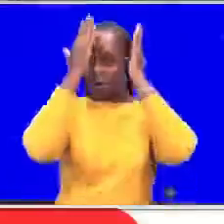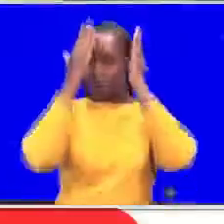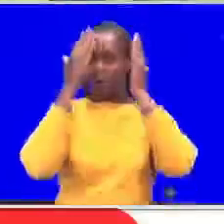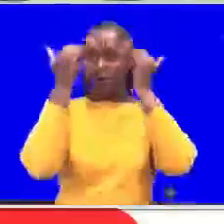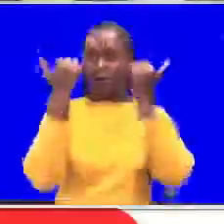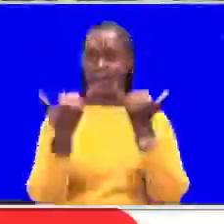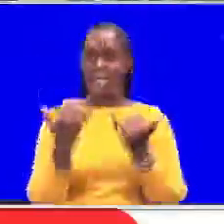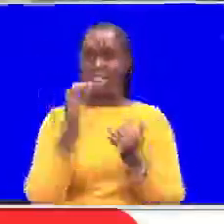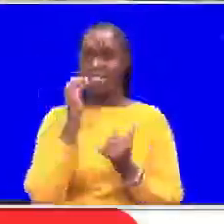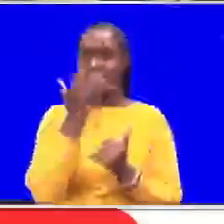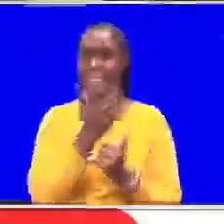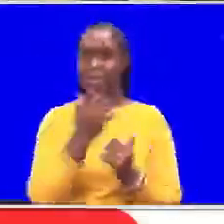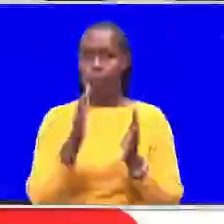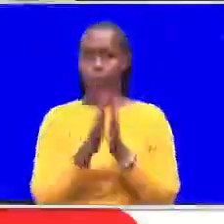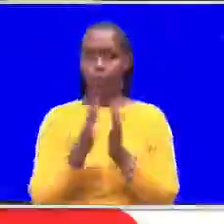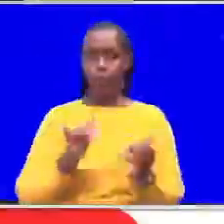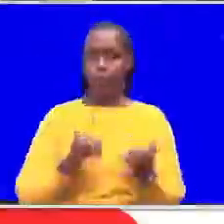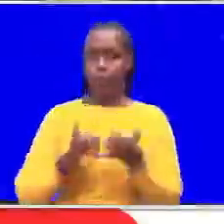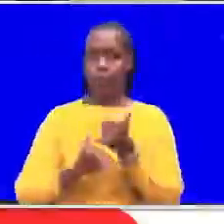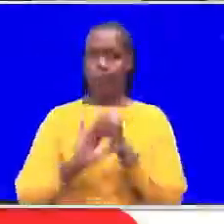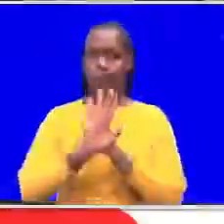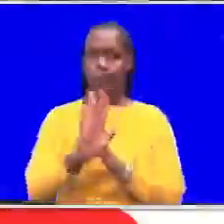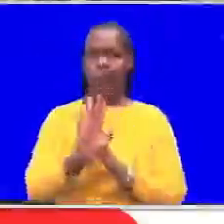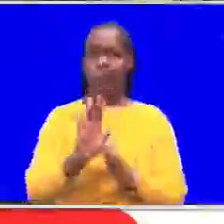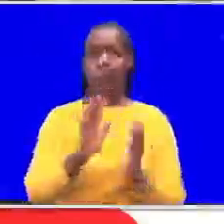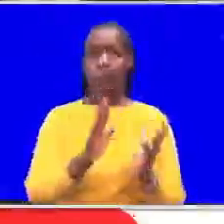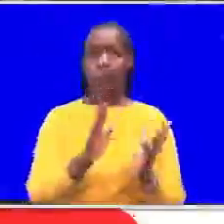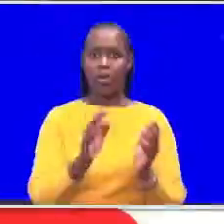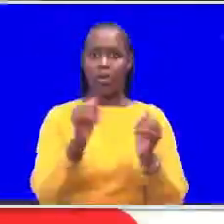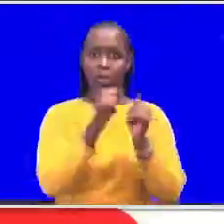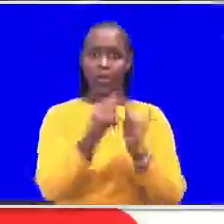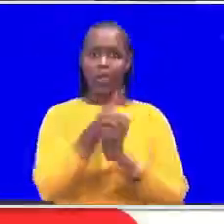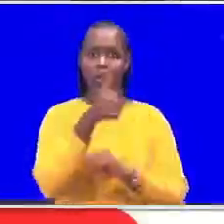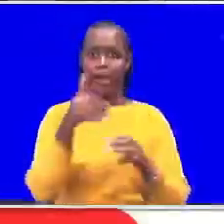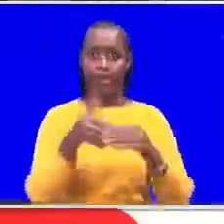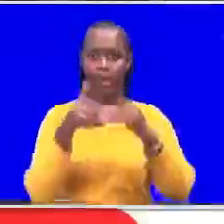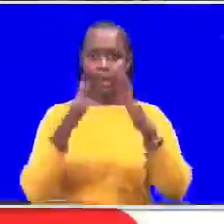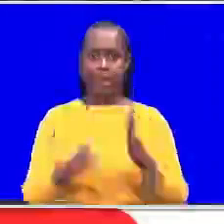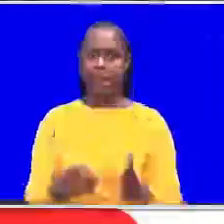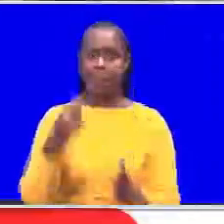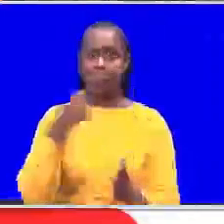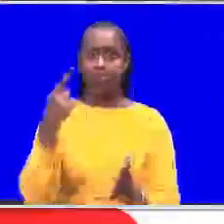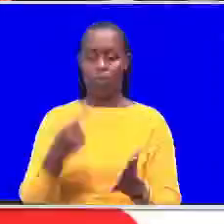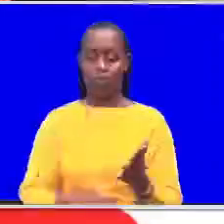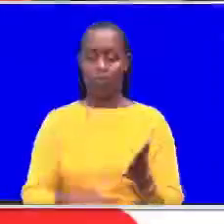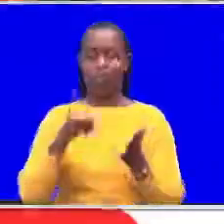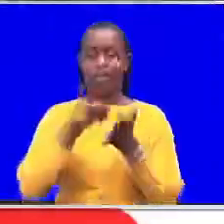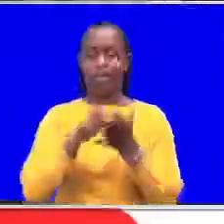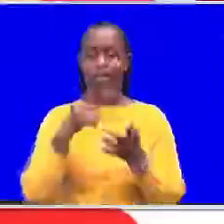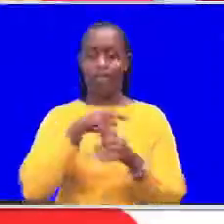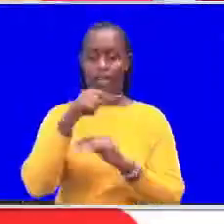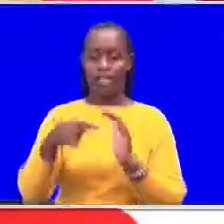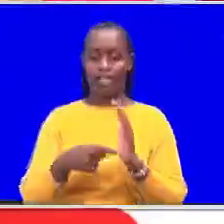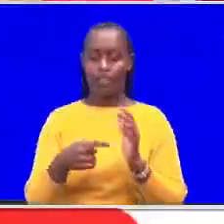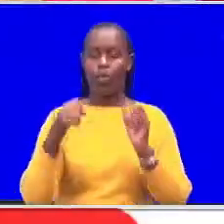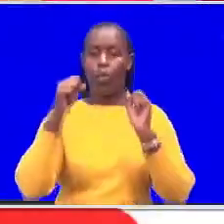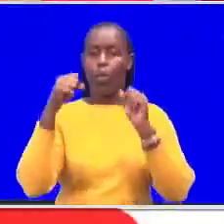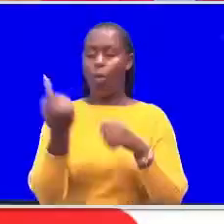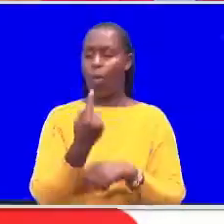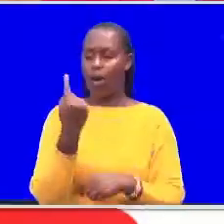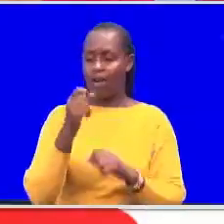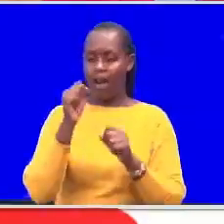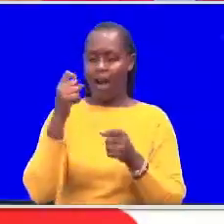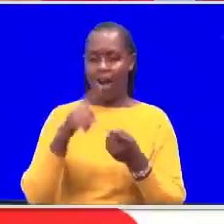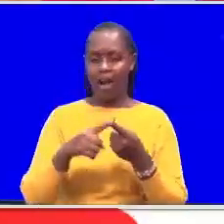was accompanied by his wife, Pastor Dorcas Rigathi. Among other leaders, stated that this fight can only succeed with the support